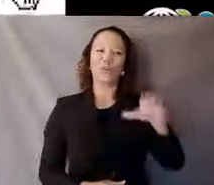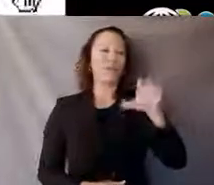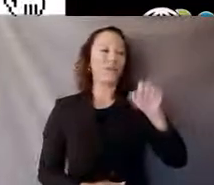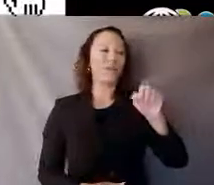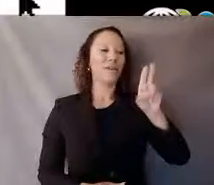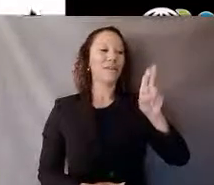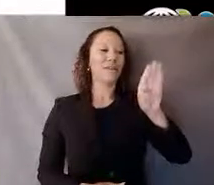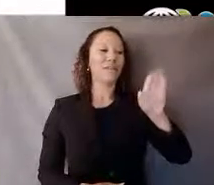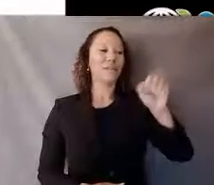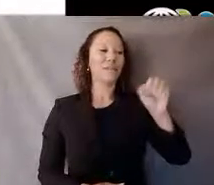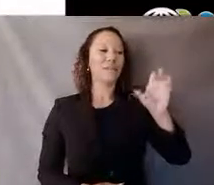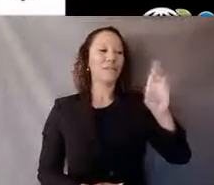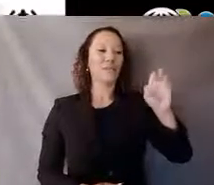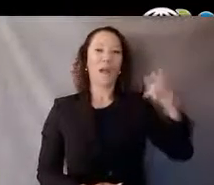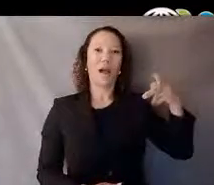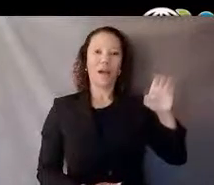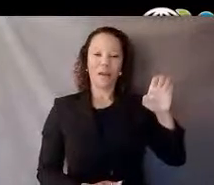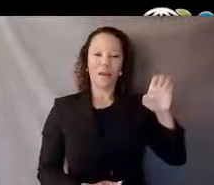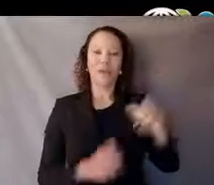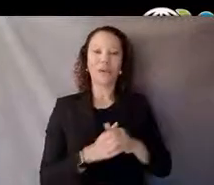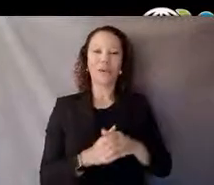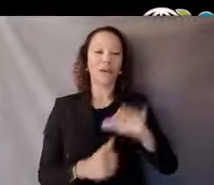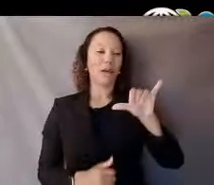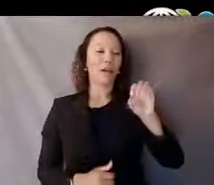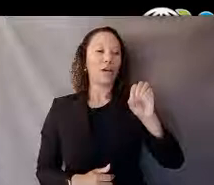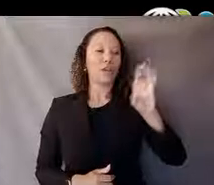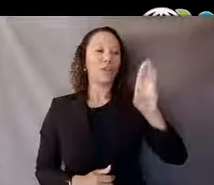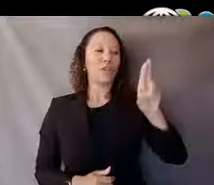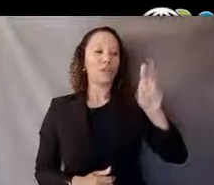to us at YouTube/Elk Road Unified.